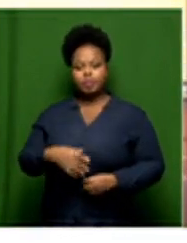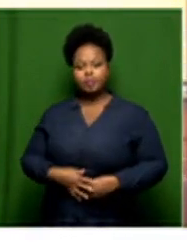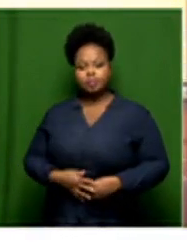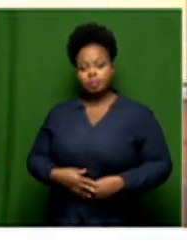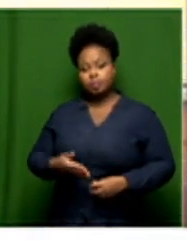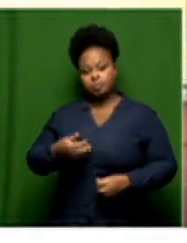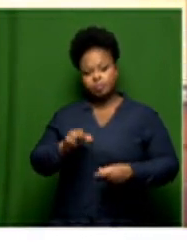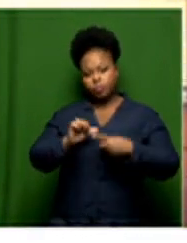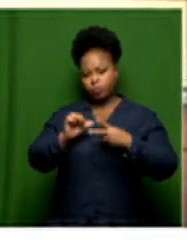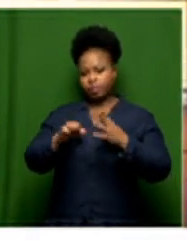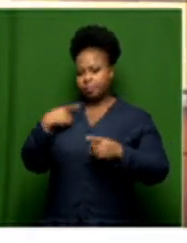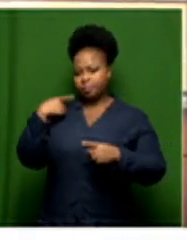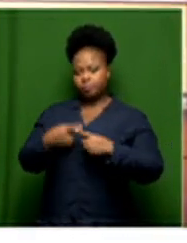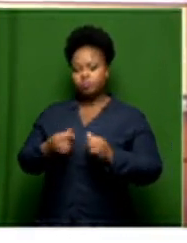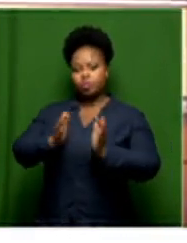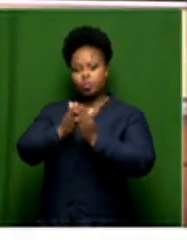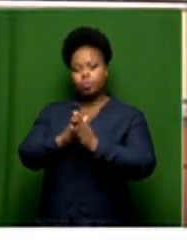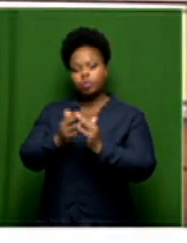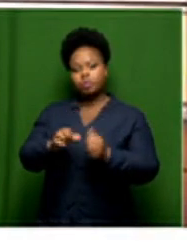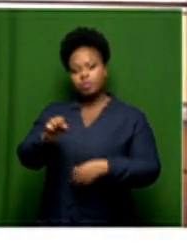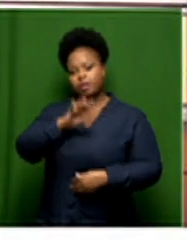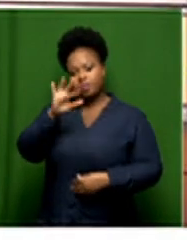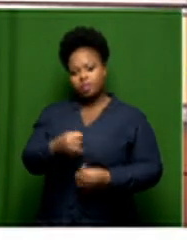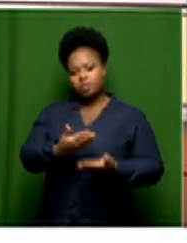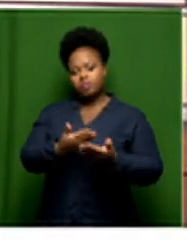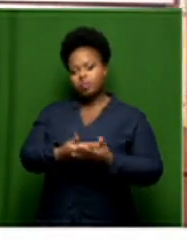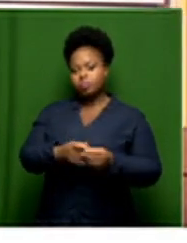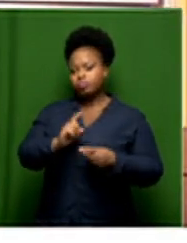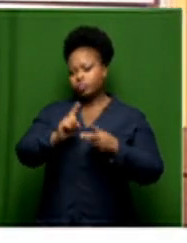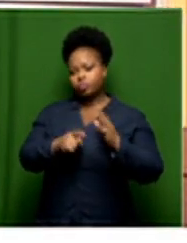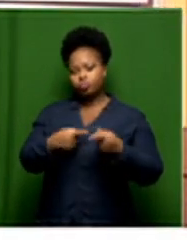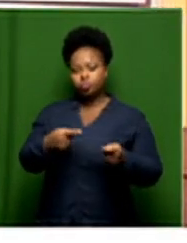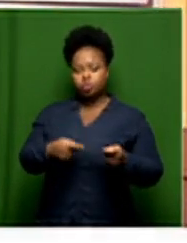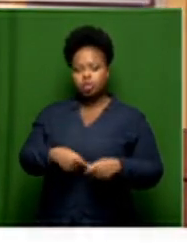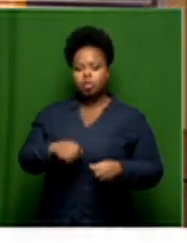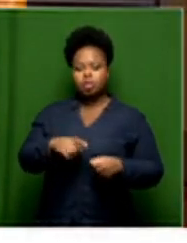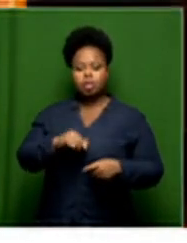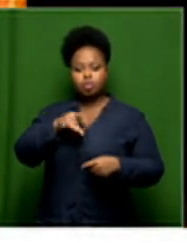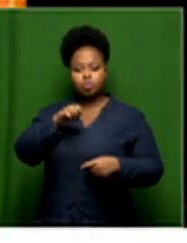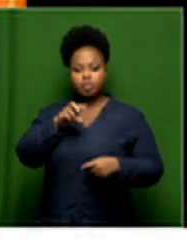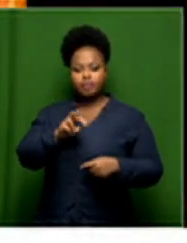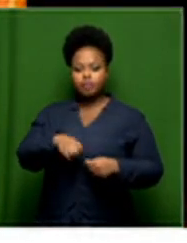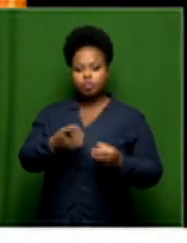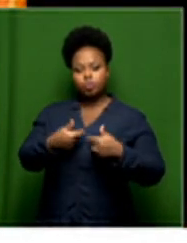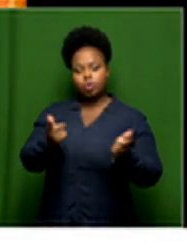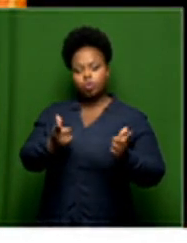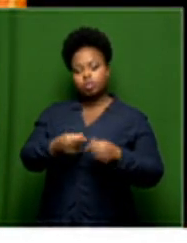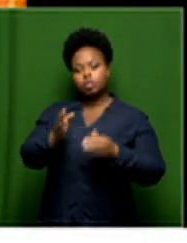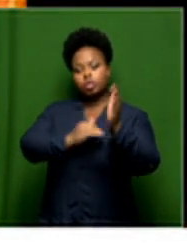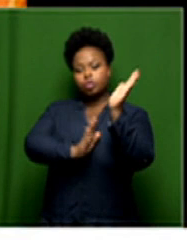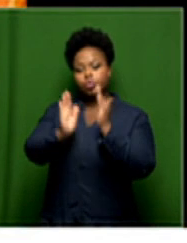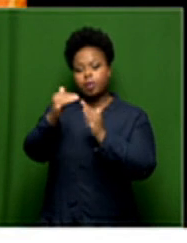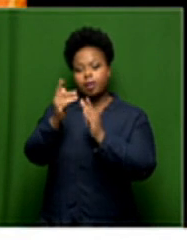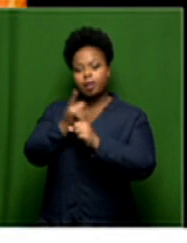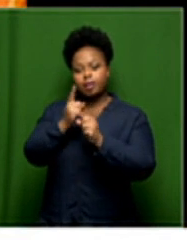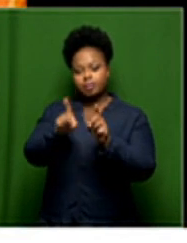in fact, the last couple of weeks, we launched a cookbook in South Africa, which is available in all our stores and at exclusive books. We launched it in Dubai. And at the same time as launching the